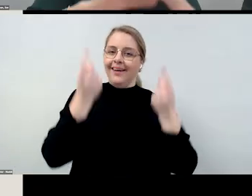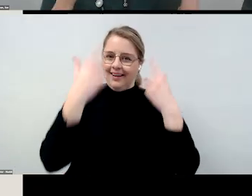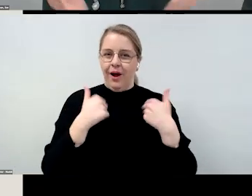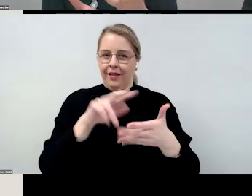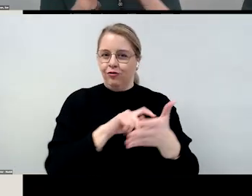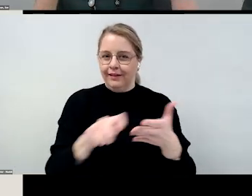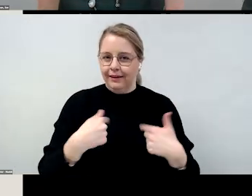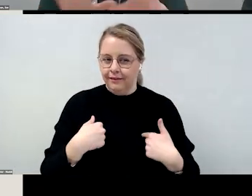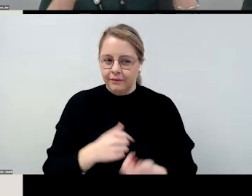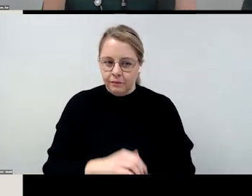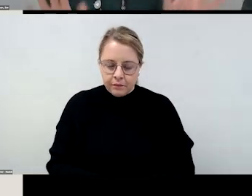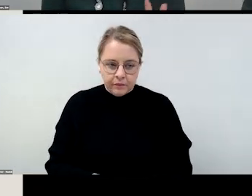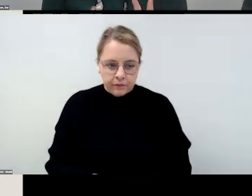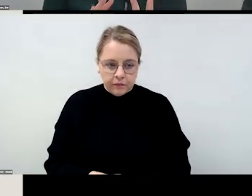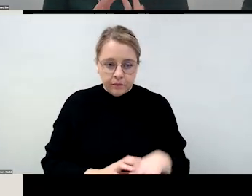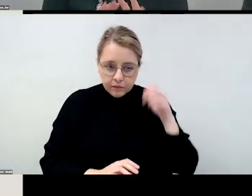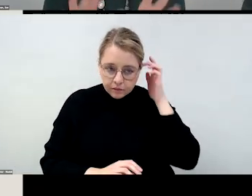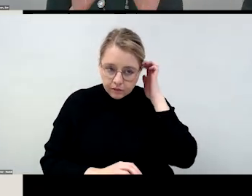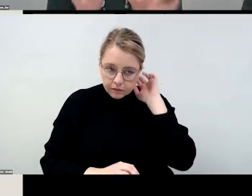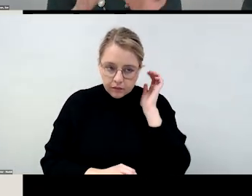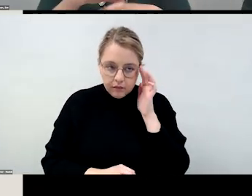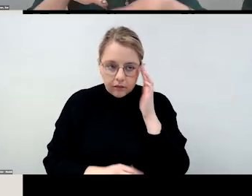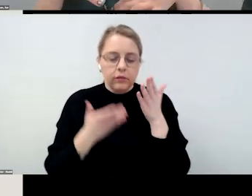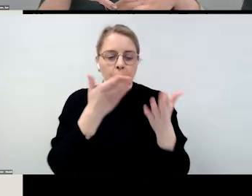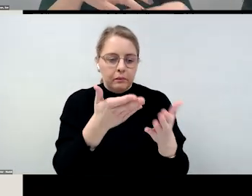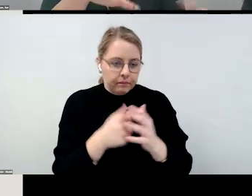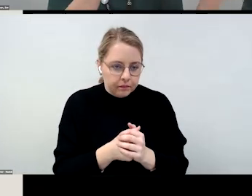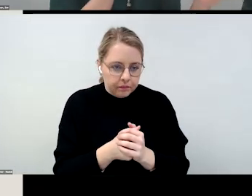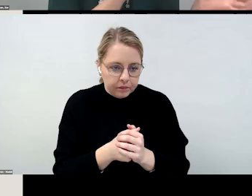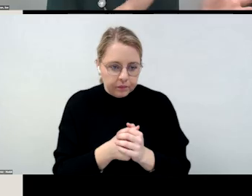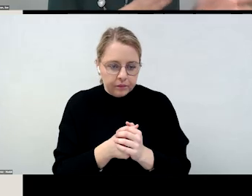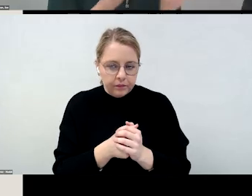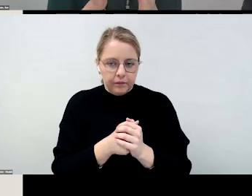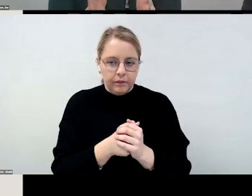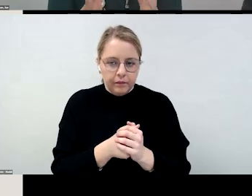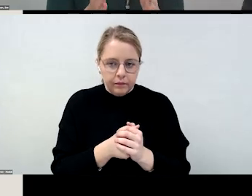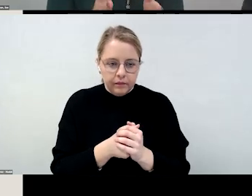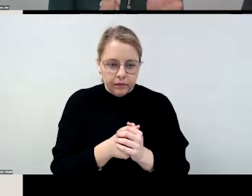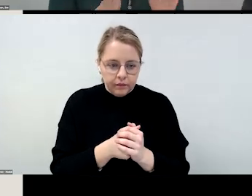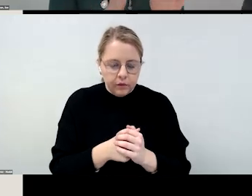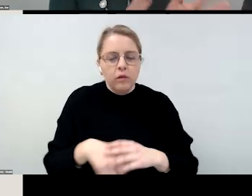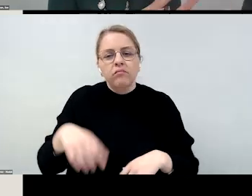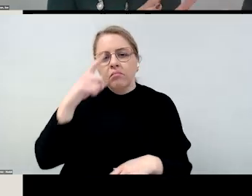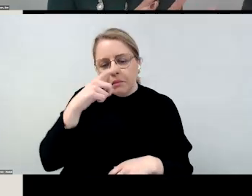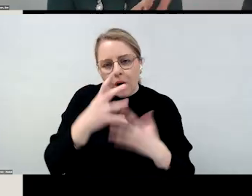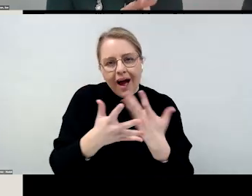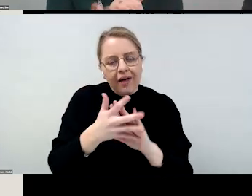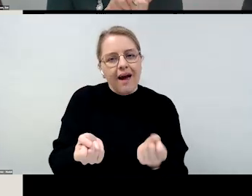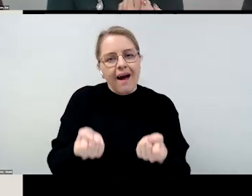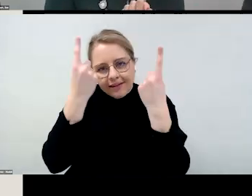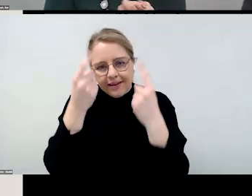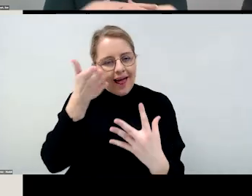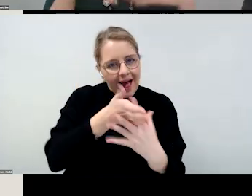So here we've tried to sort of visualize what that might mean. So it means that when we're thinking about how people access, understand, appraise, and use,